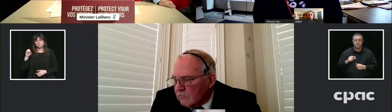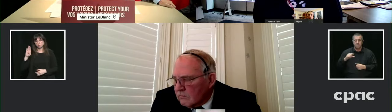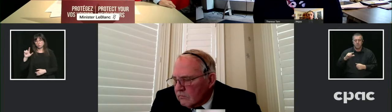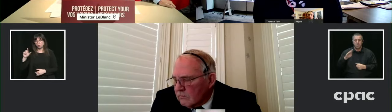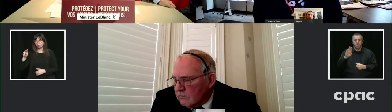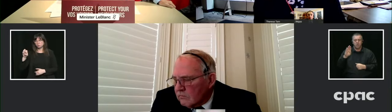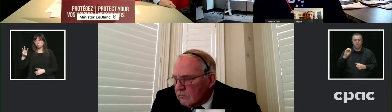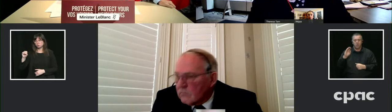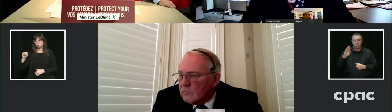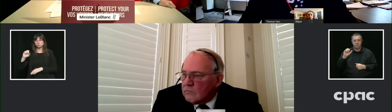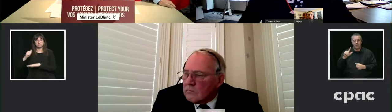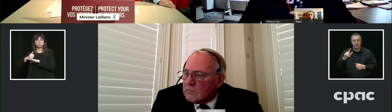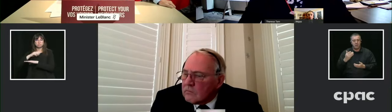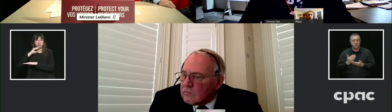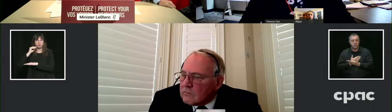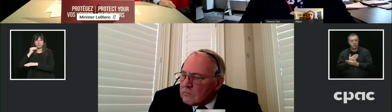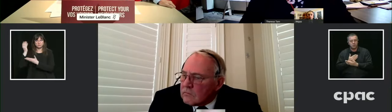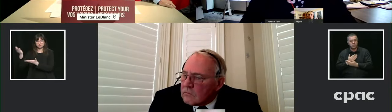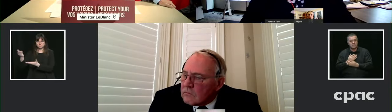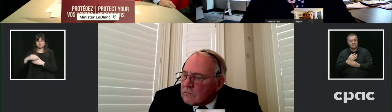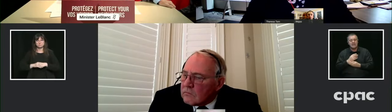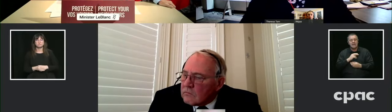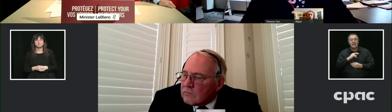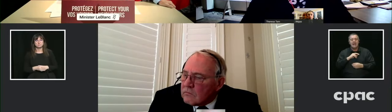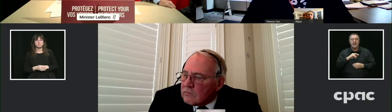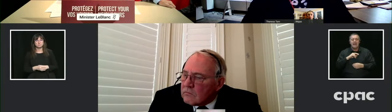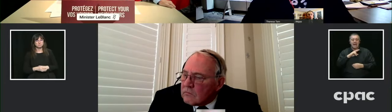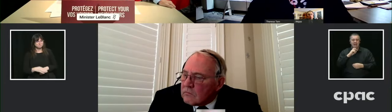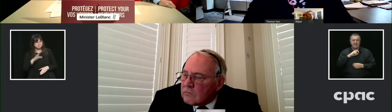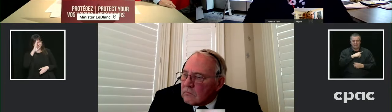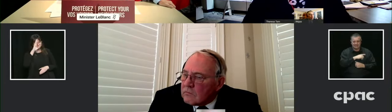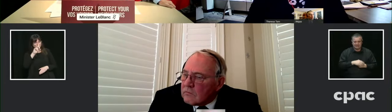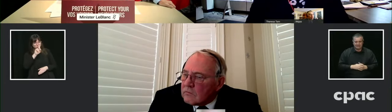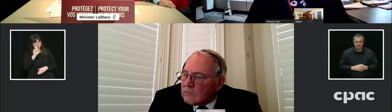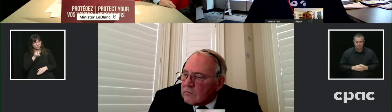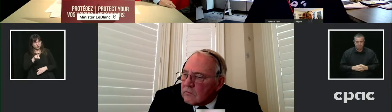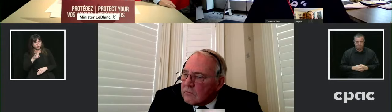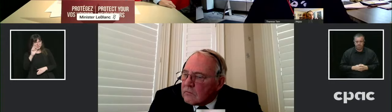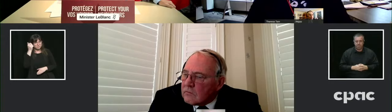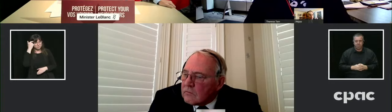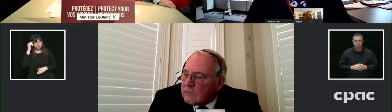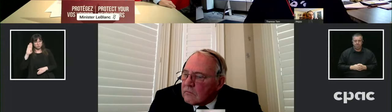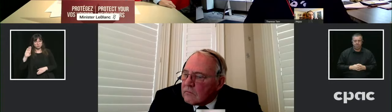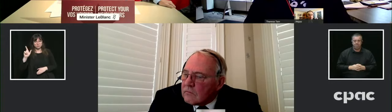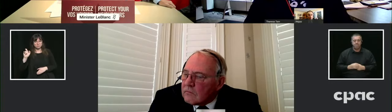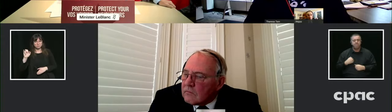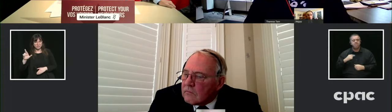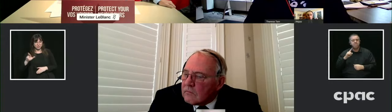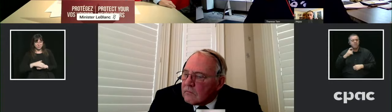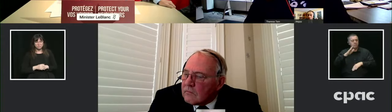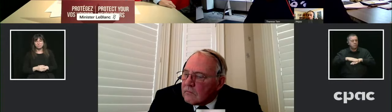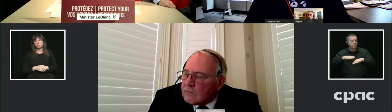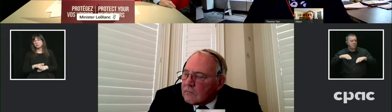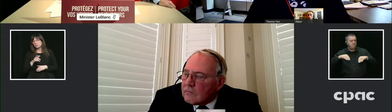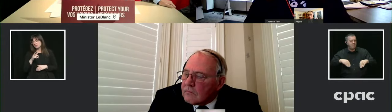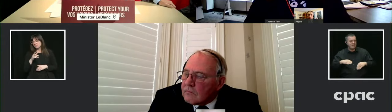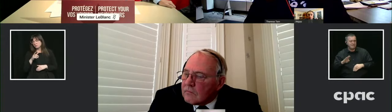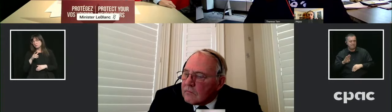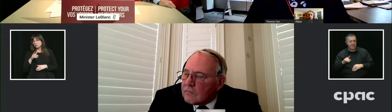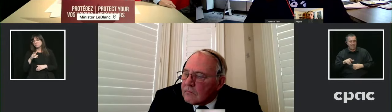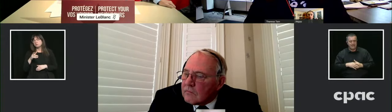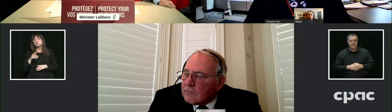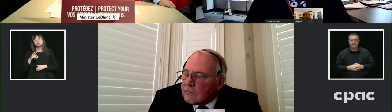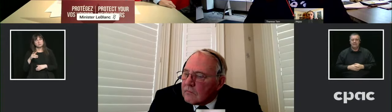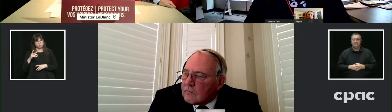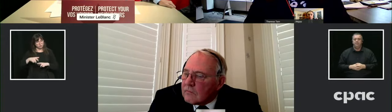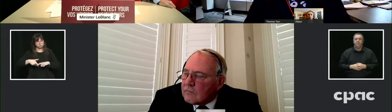Halifax. Please go ahead, parlez à vous. Hi there. My question is for Minister Blair. Minister, I just want to touch on the decision to